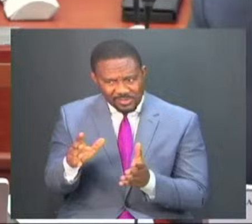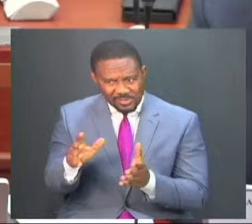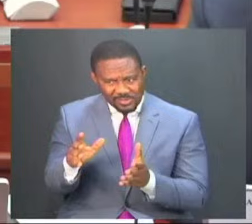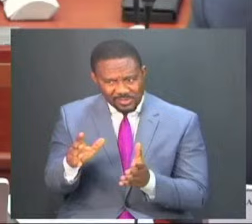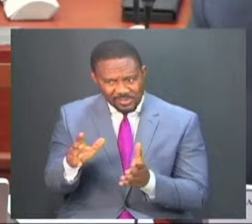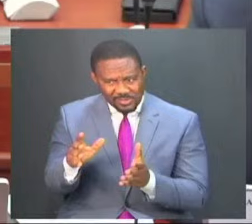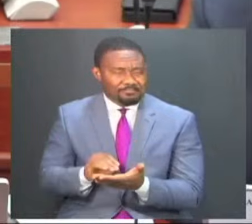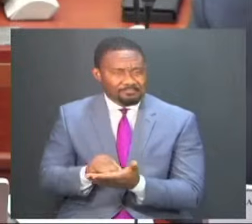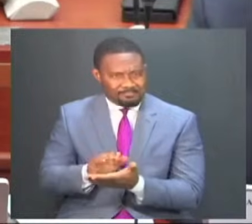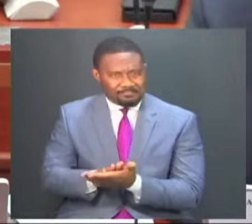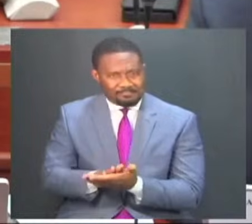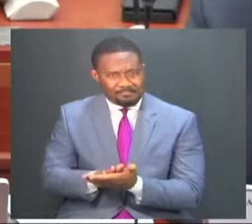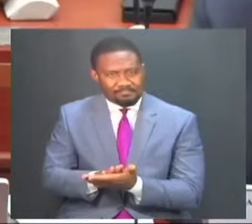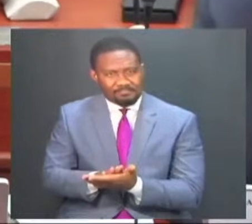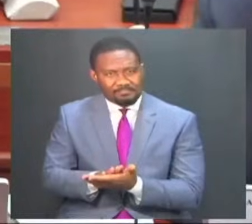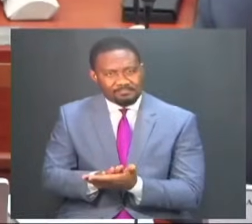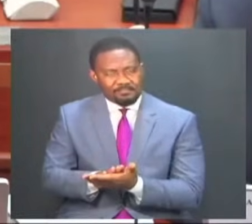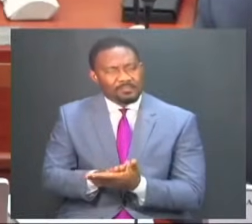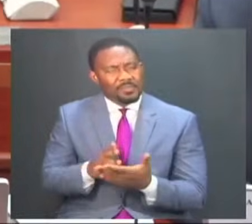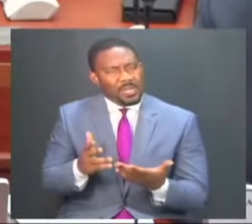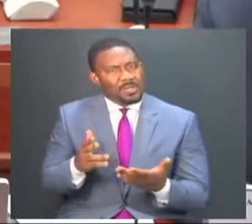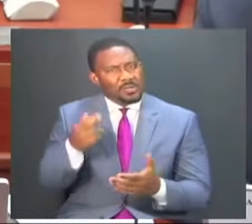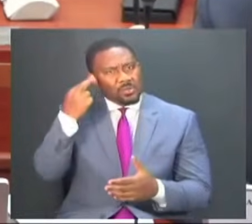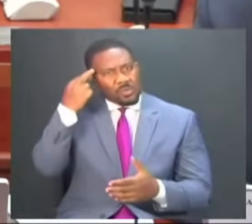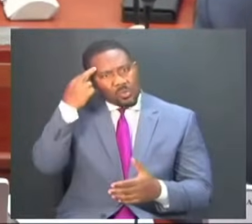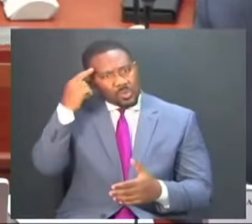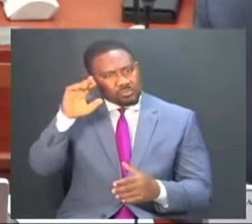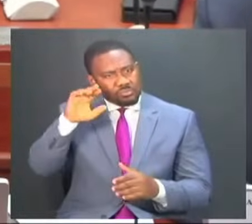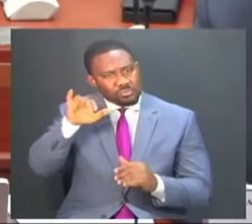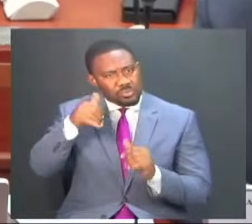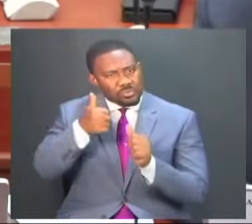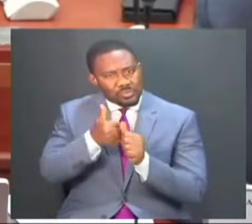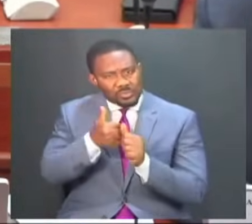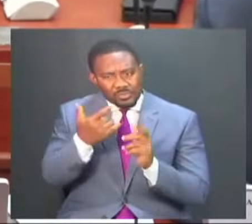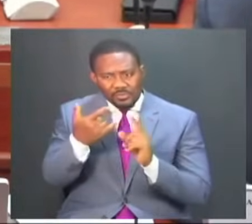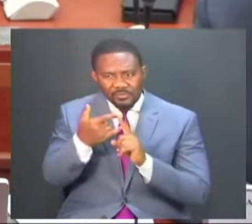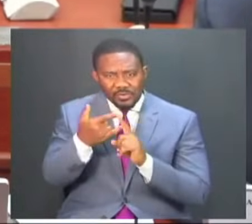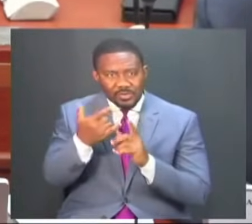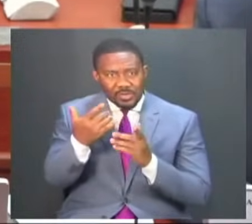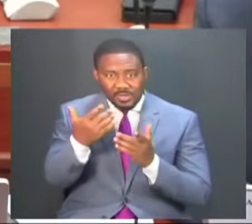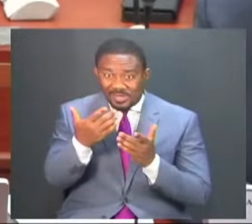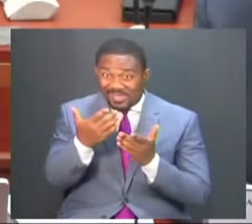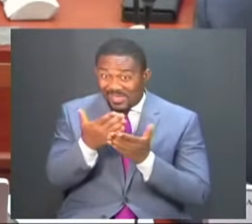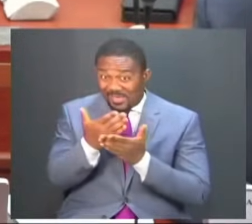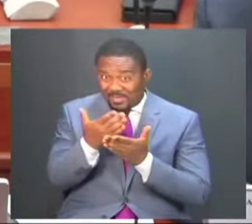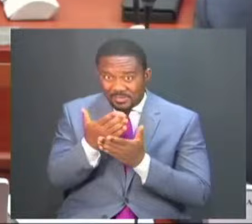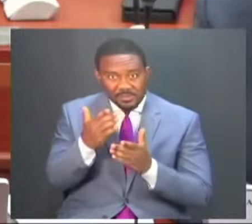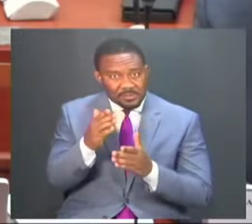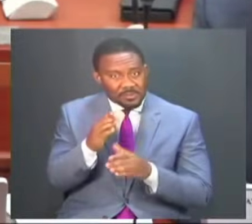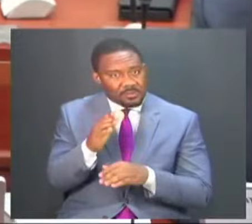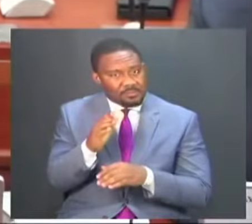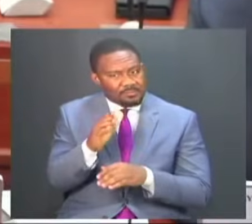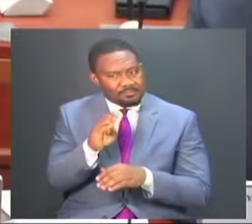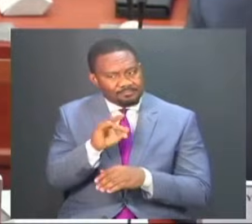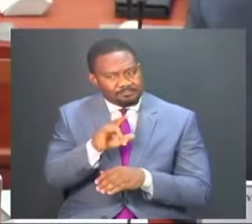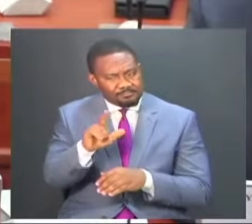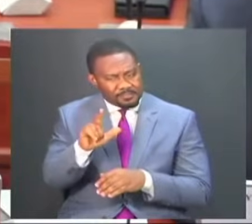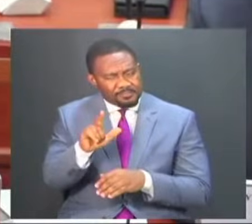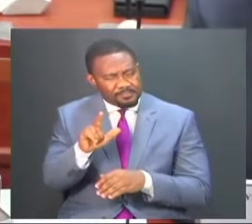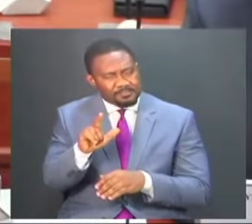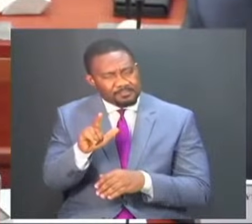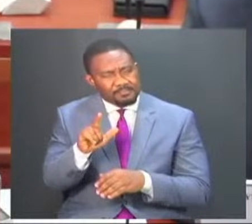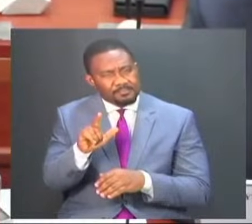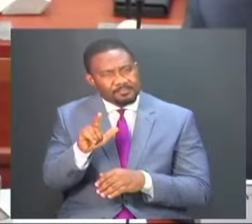to the rationale of the virtual assets bill before the House. Mr. Speaker,